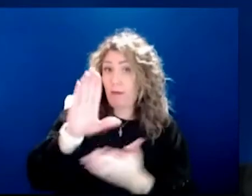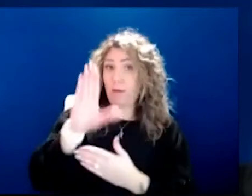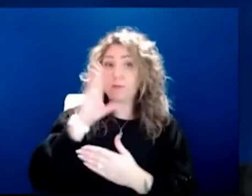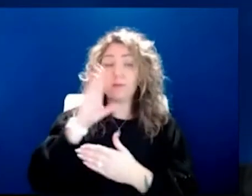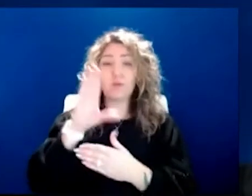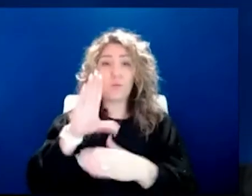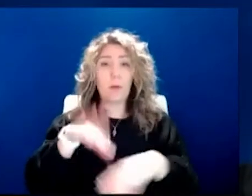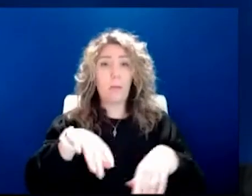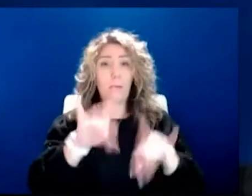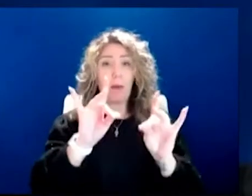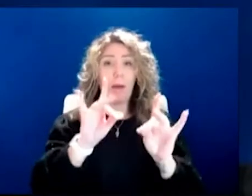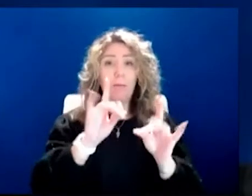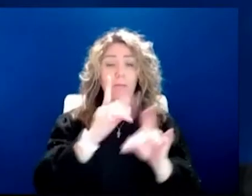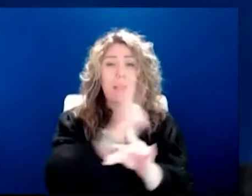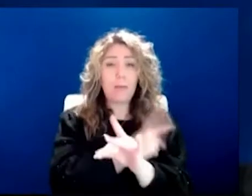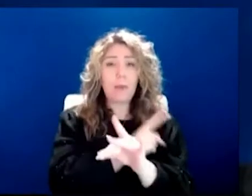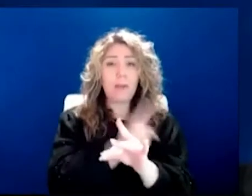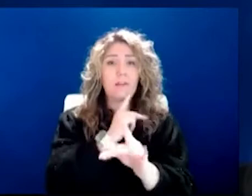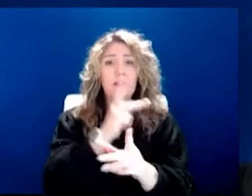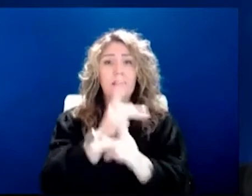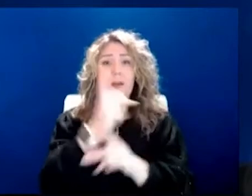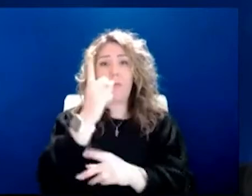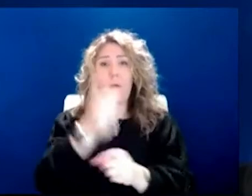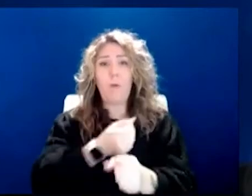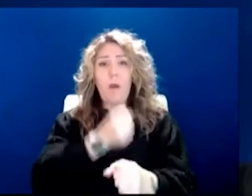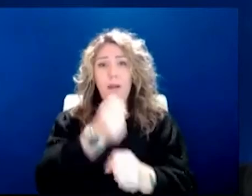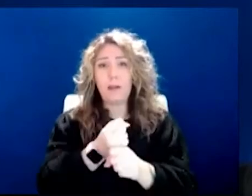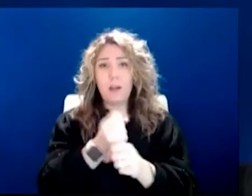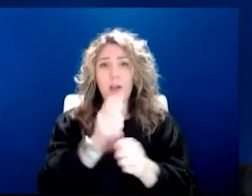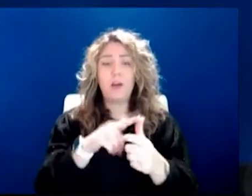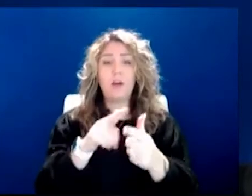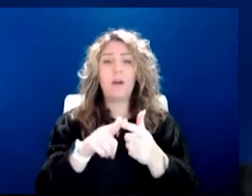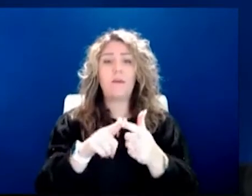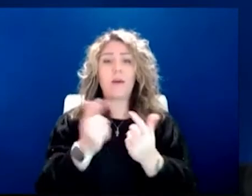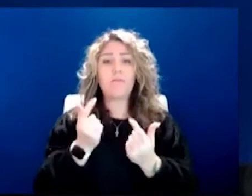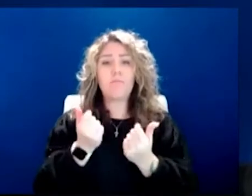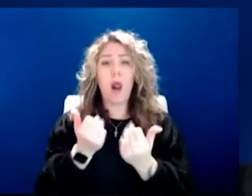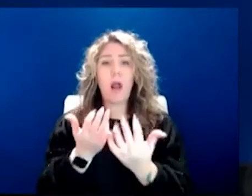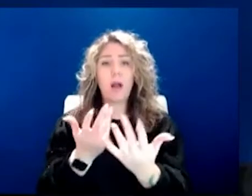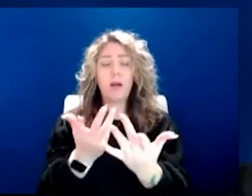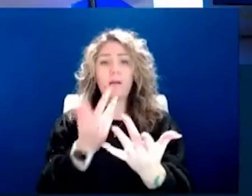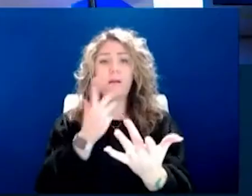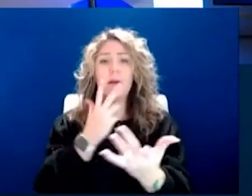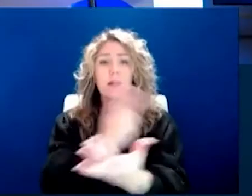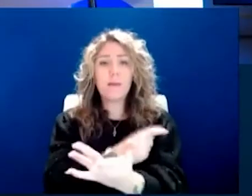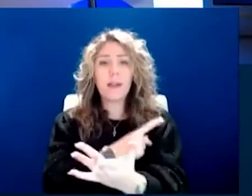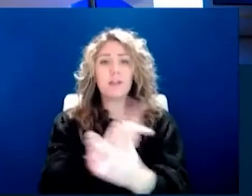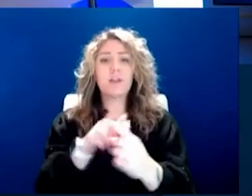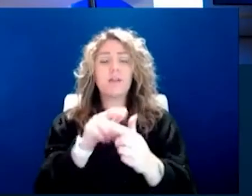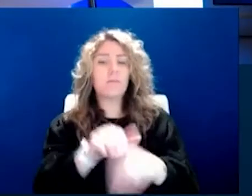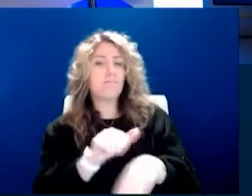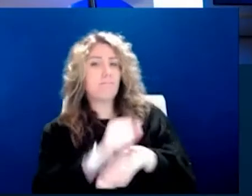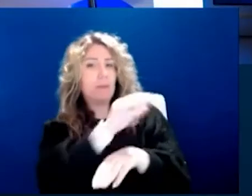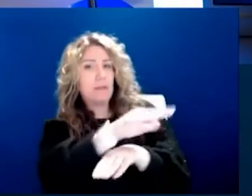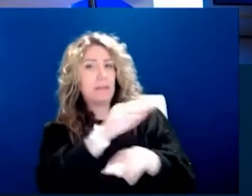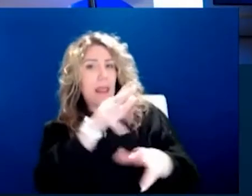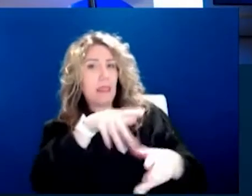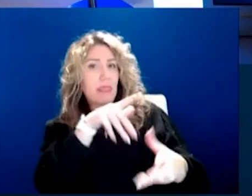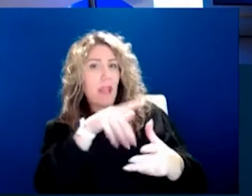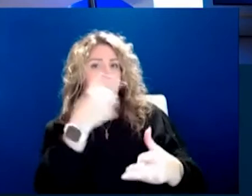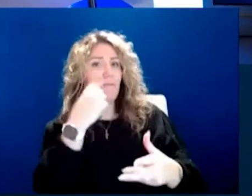They keep the patient for 1 year, and then they cremate the patient and send the remains to the family. All right. Question